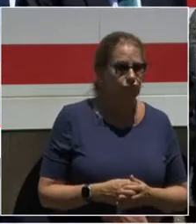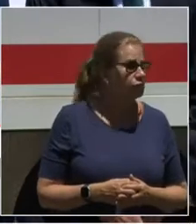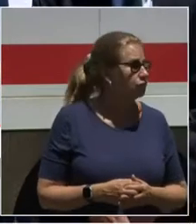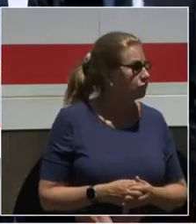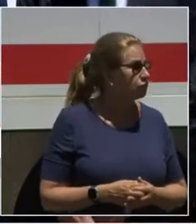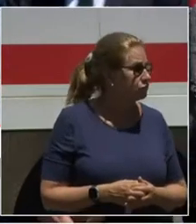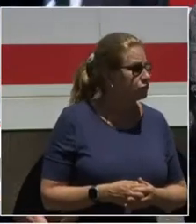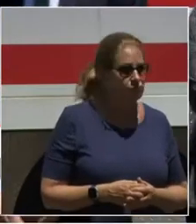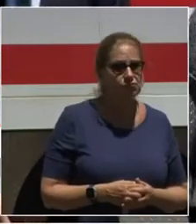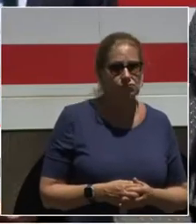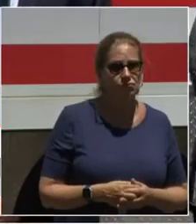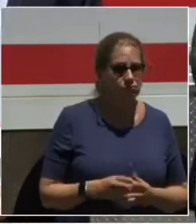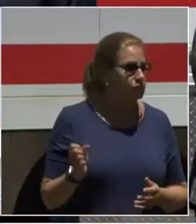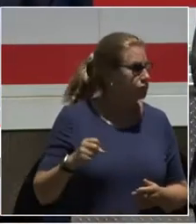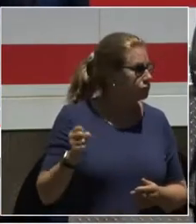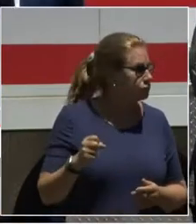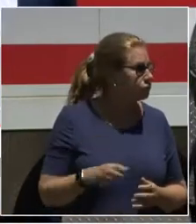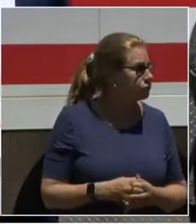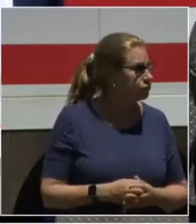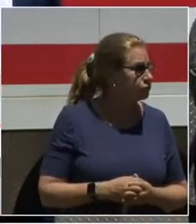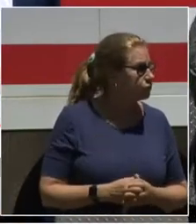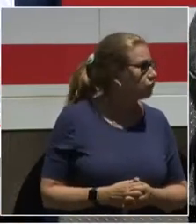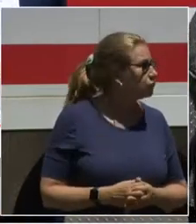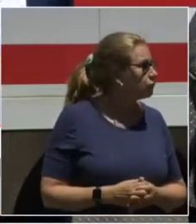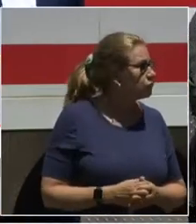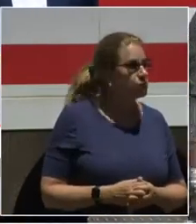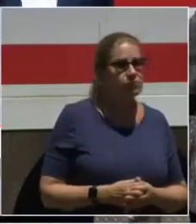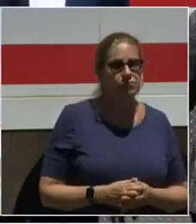It is. Yes, it's free. Free.